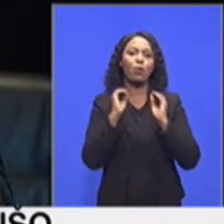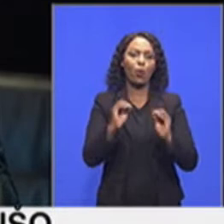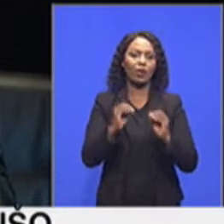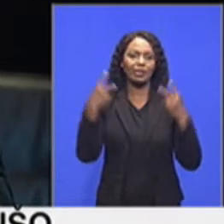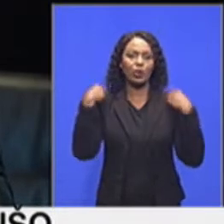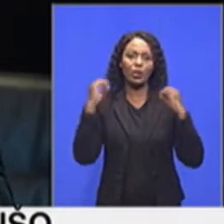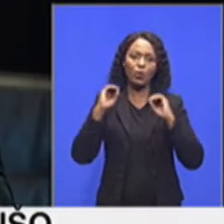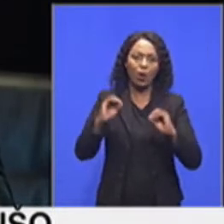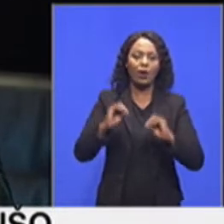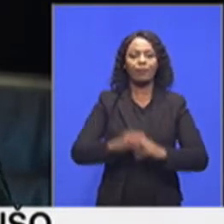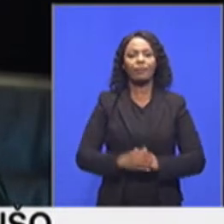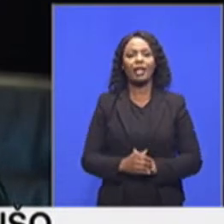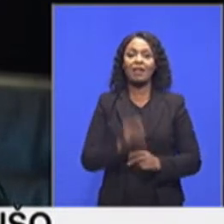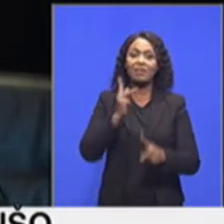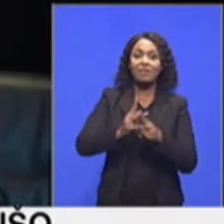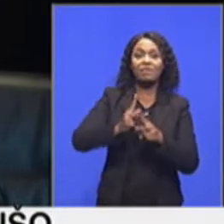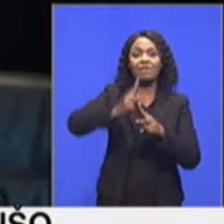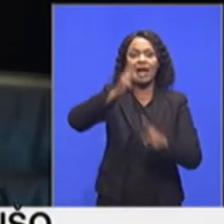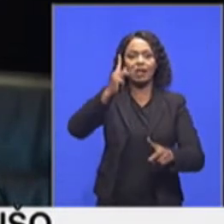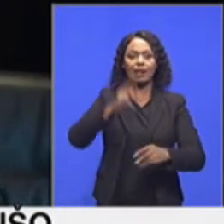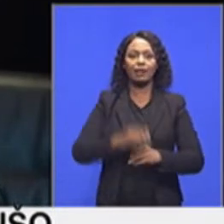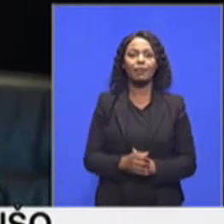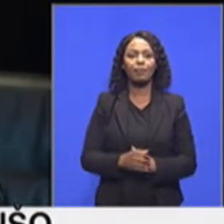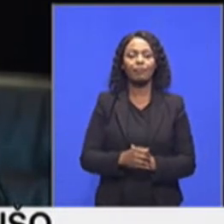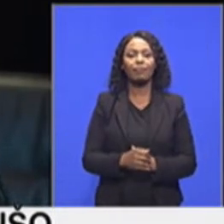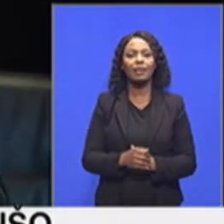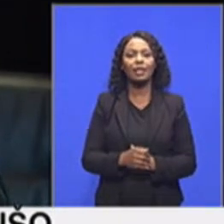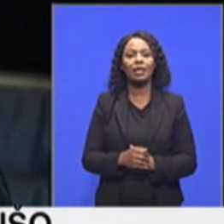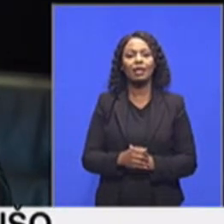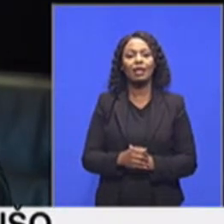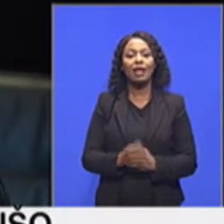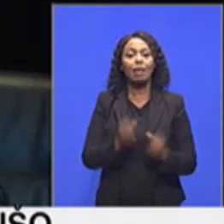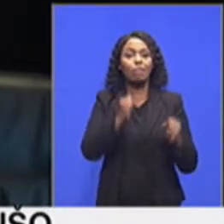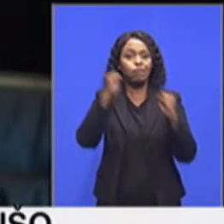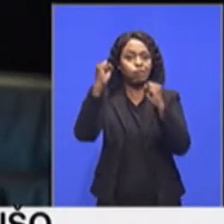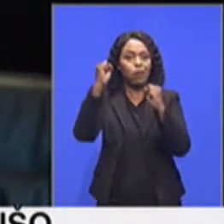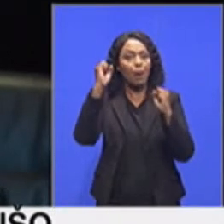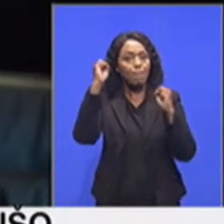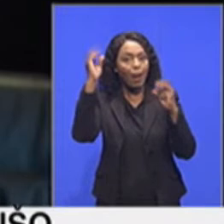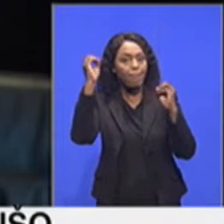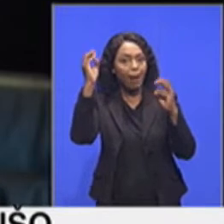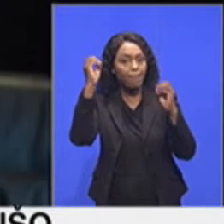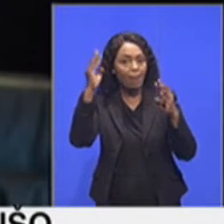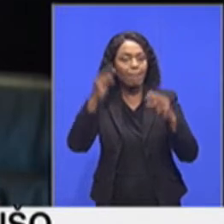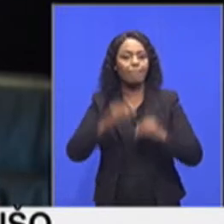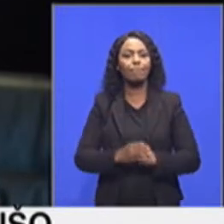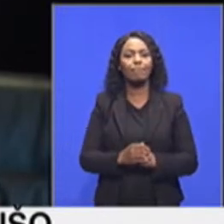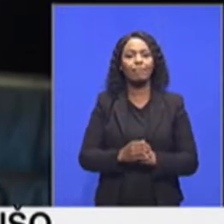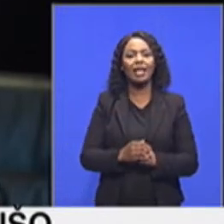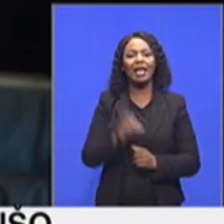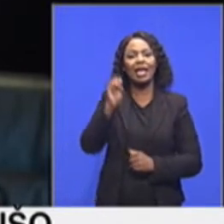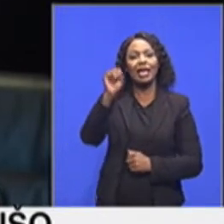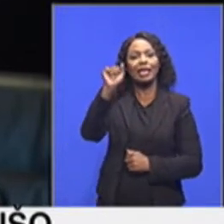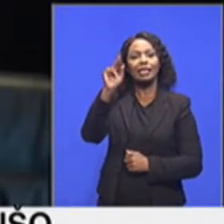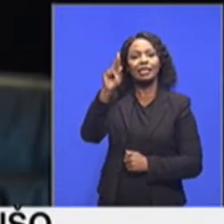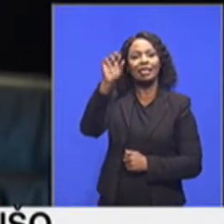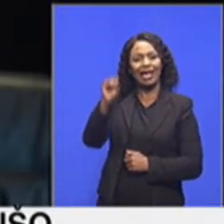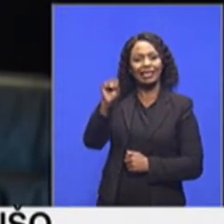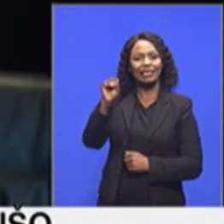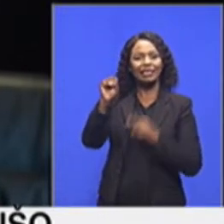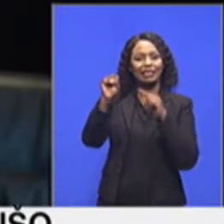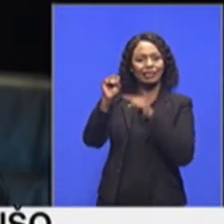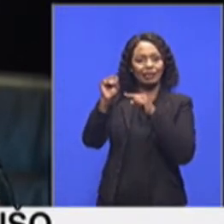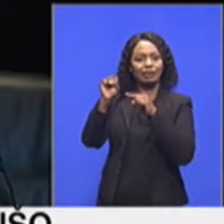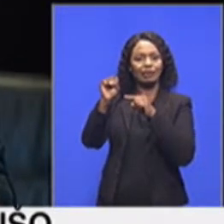Finally, an injection, in the light of what I've said by the work SARS has got to do,